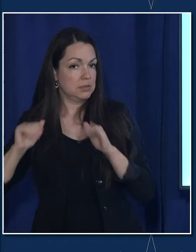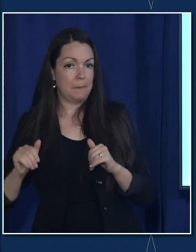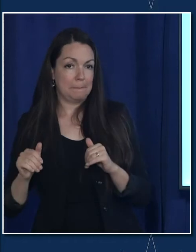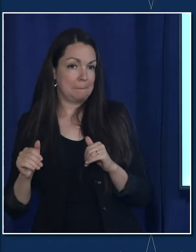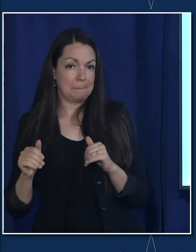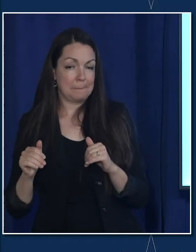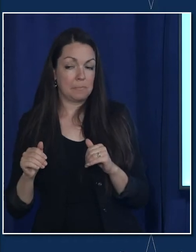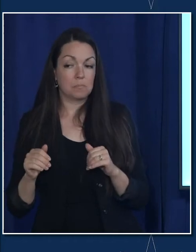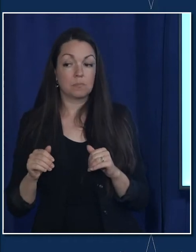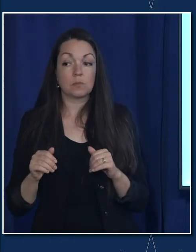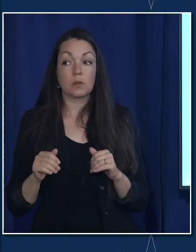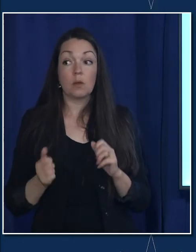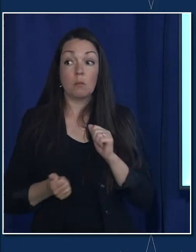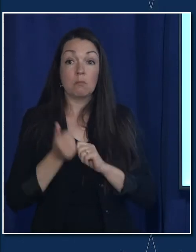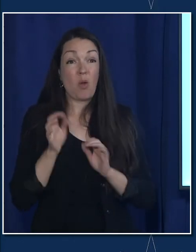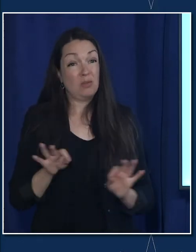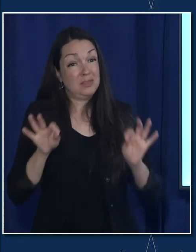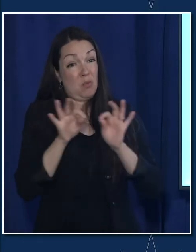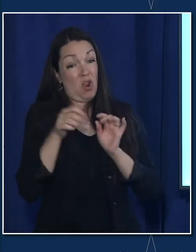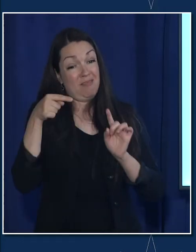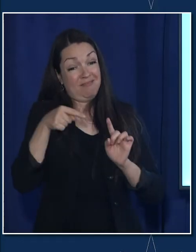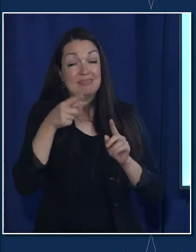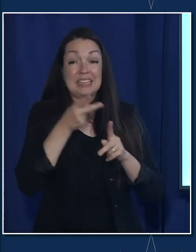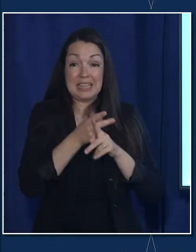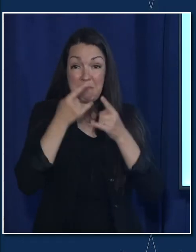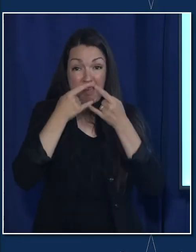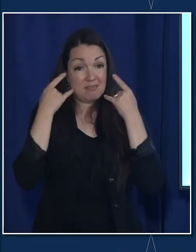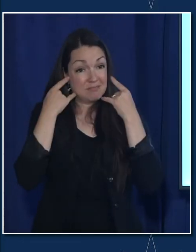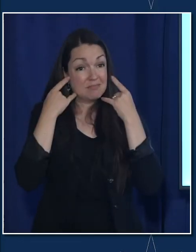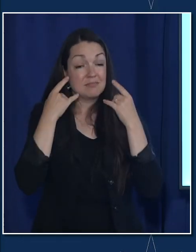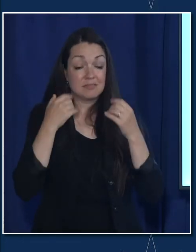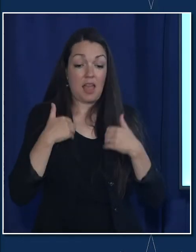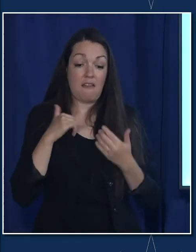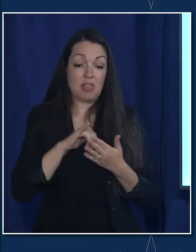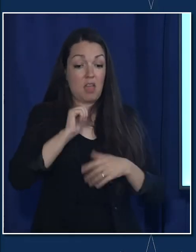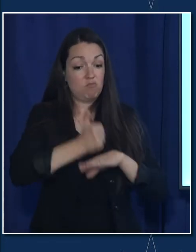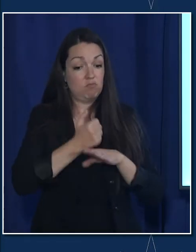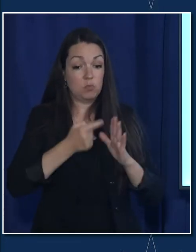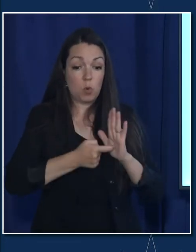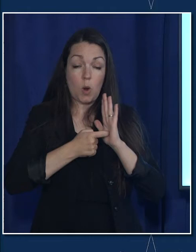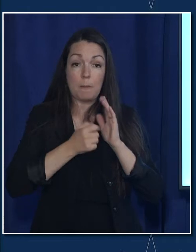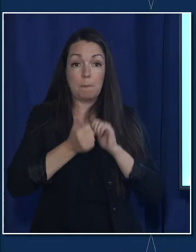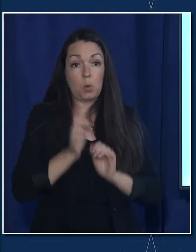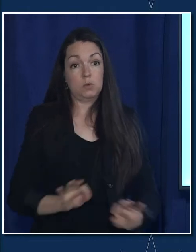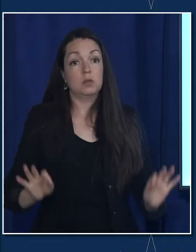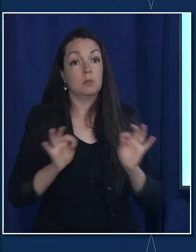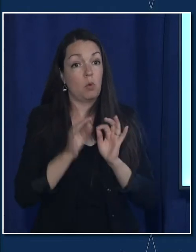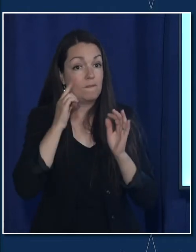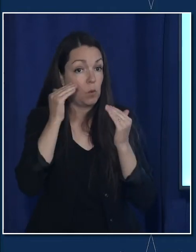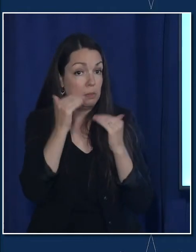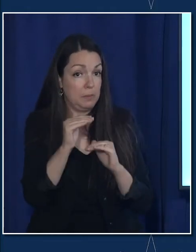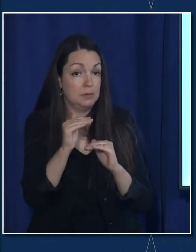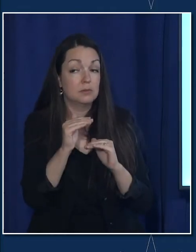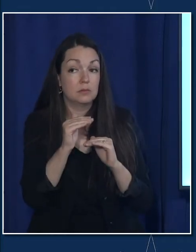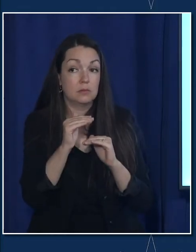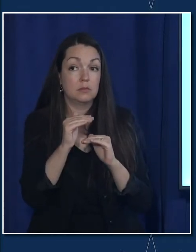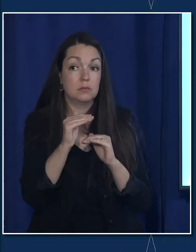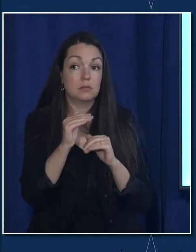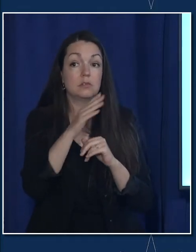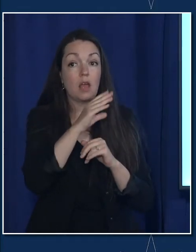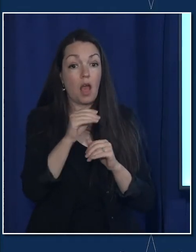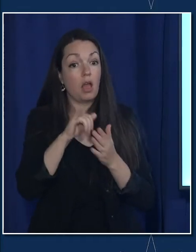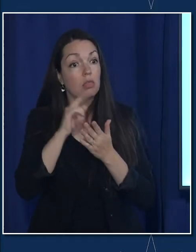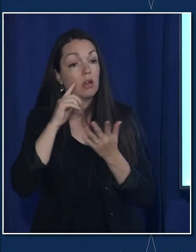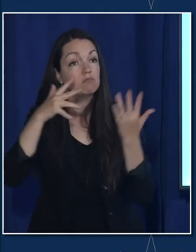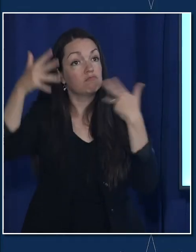most strongly about is keeping those masks on, right? And having that requirement, I think, is the most important thing in terms of limiting it, as well as the ventilation